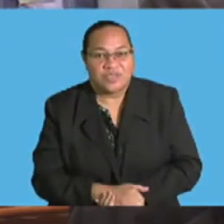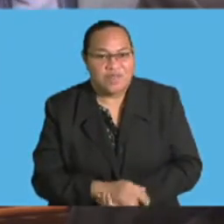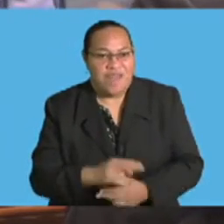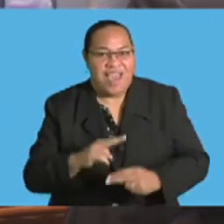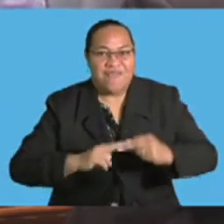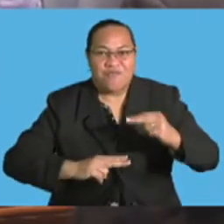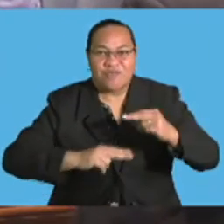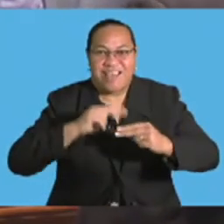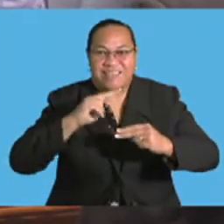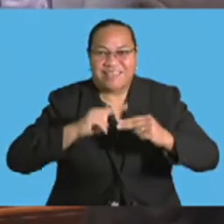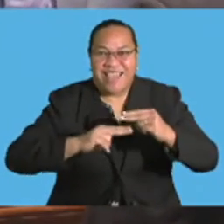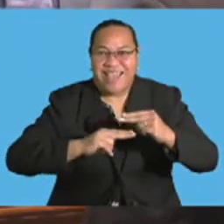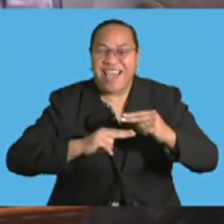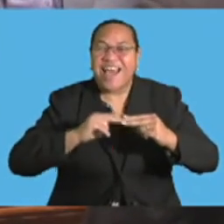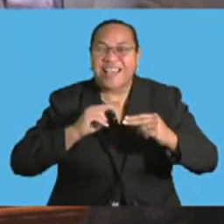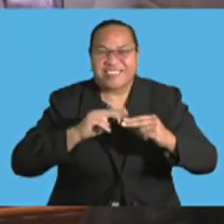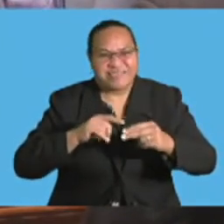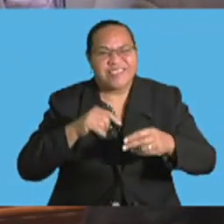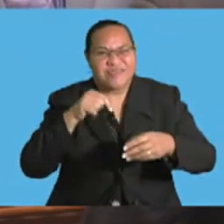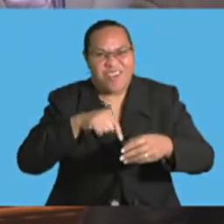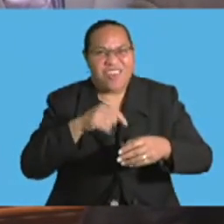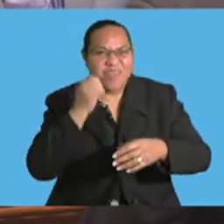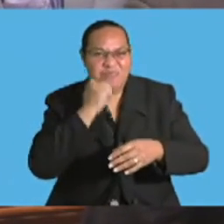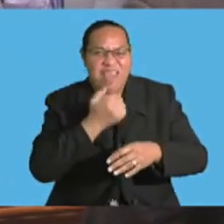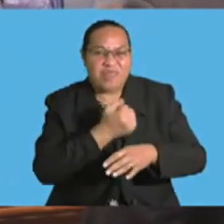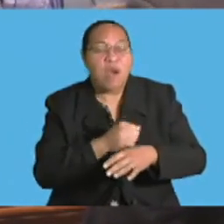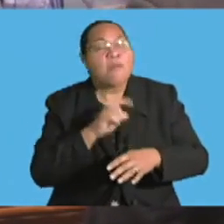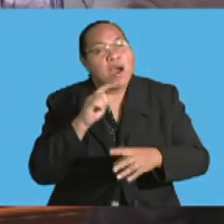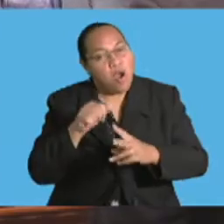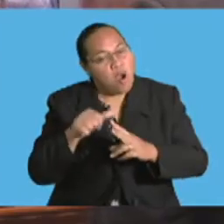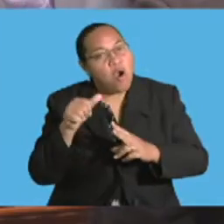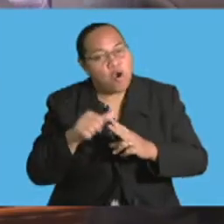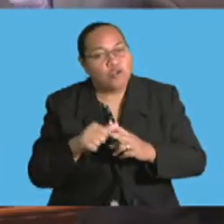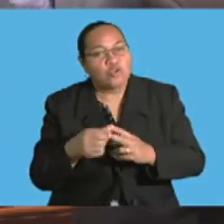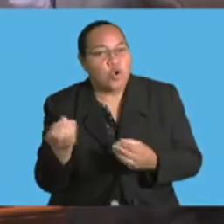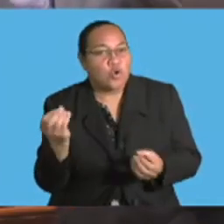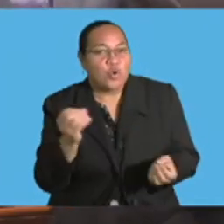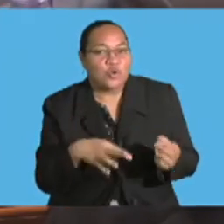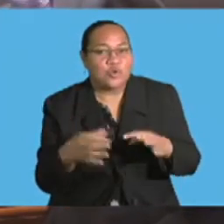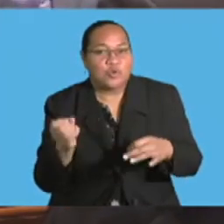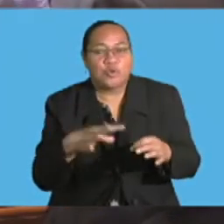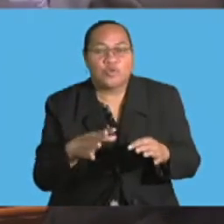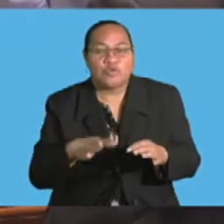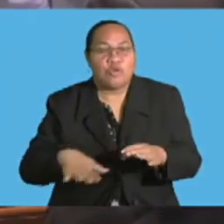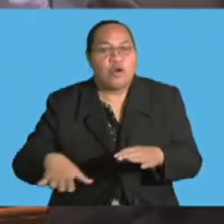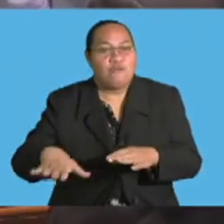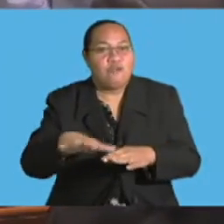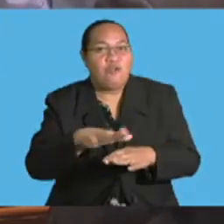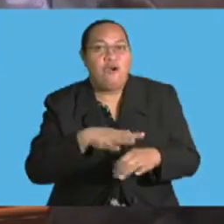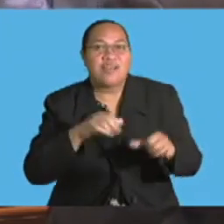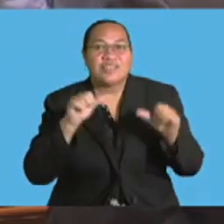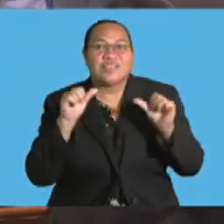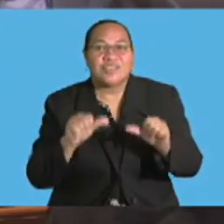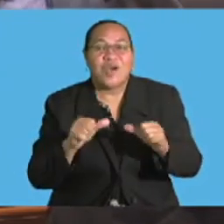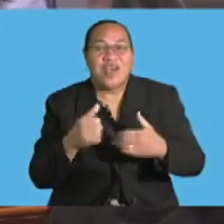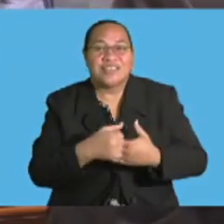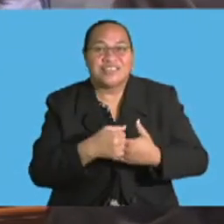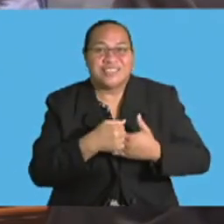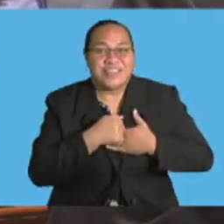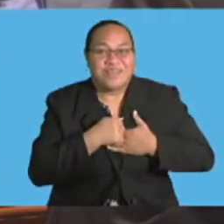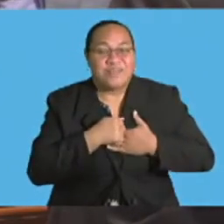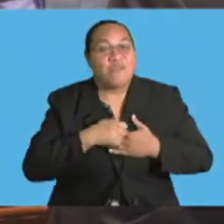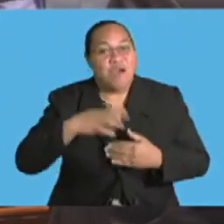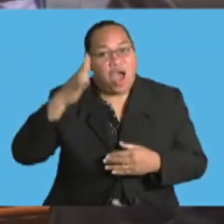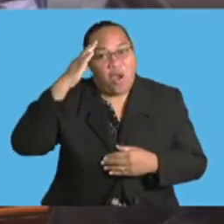infrastructure itself, but of course it will contribute towards the overall security of our